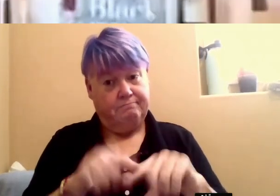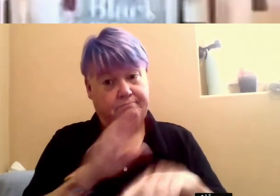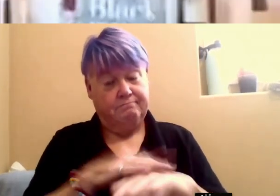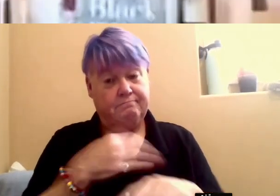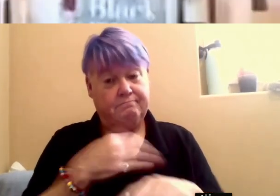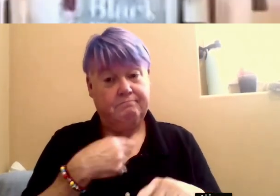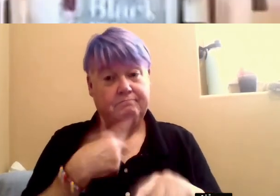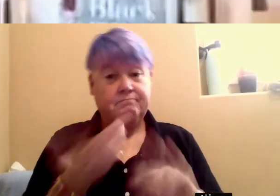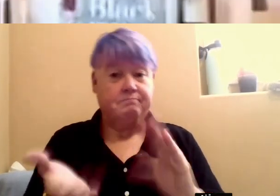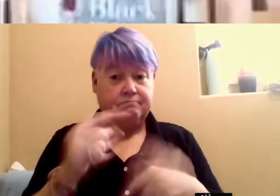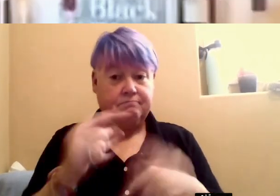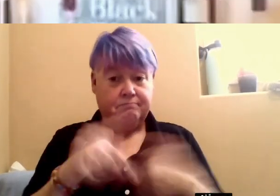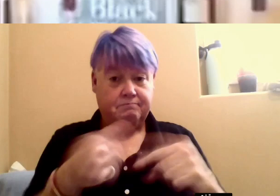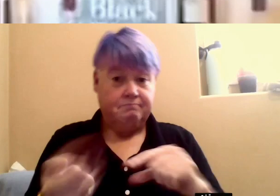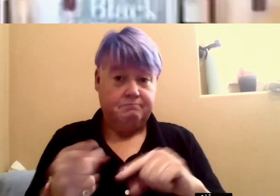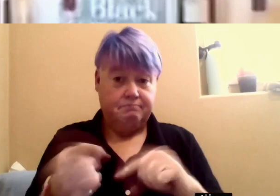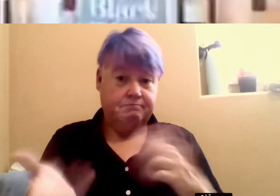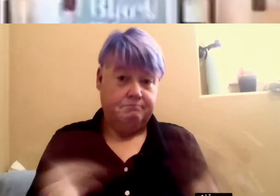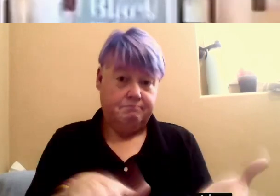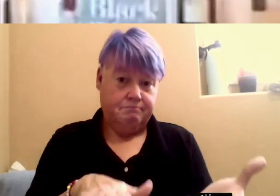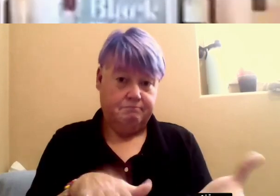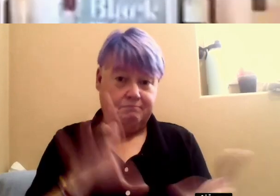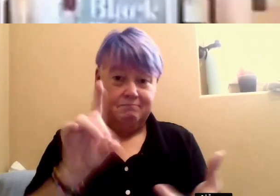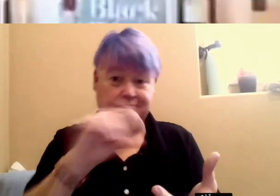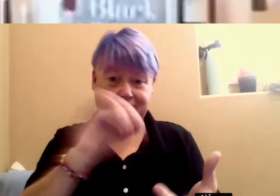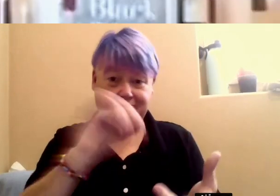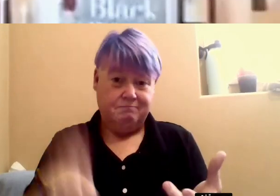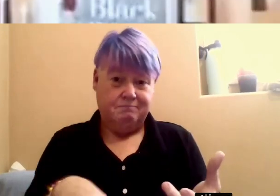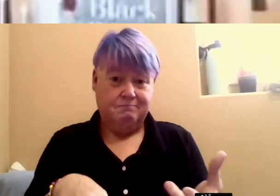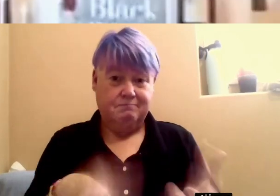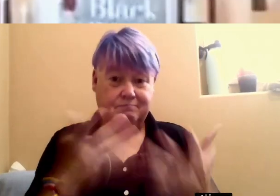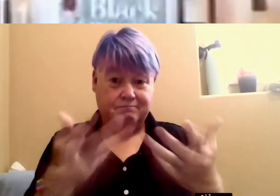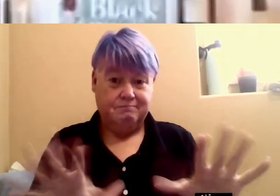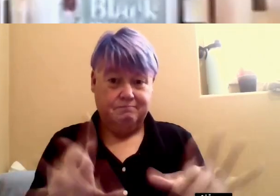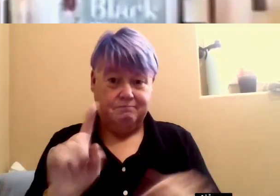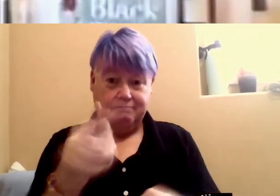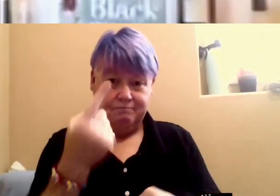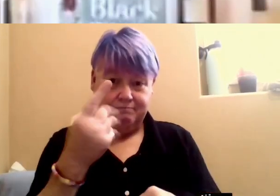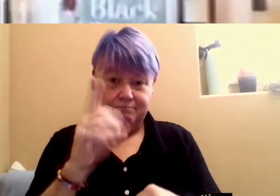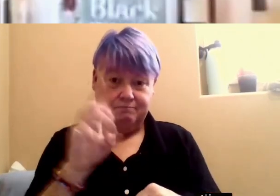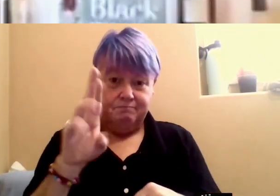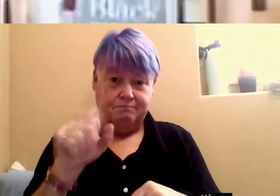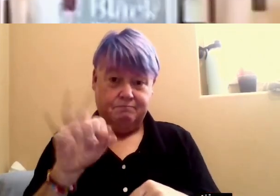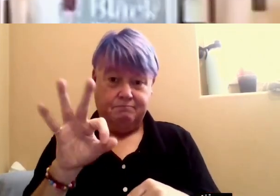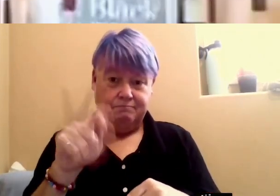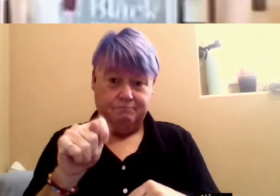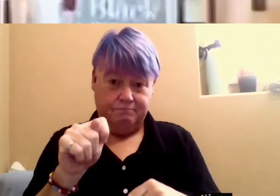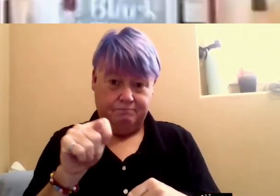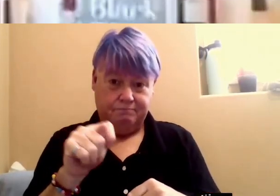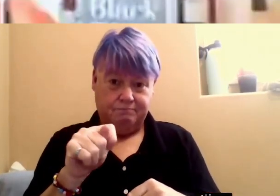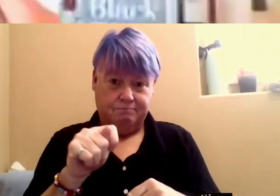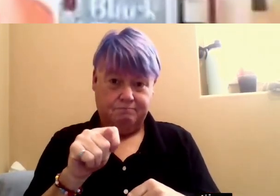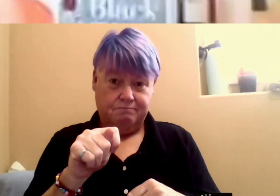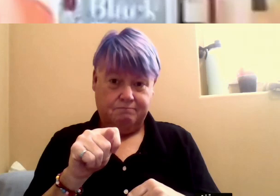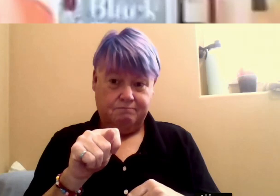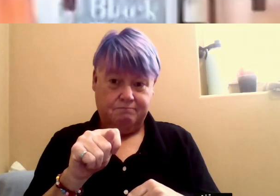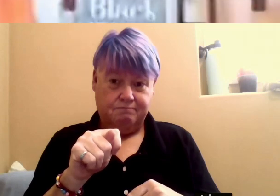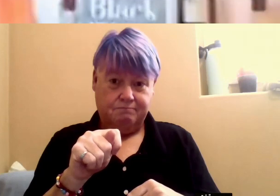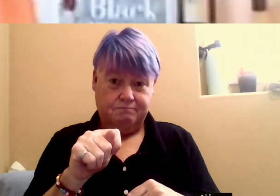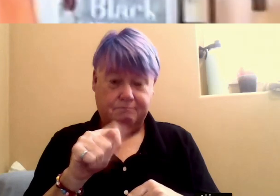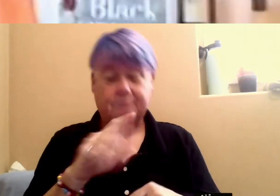just about 80% done the first draft, and so